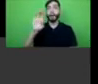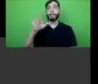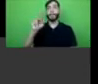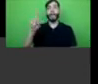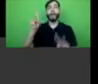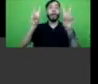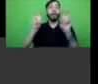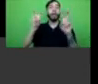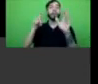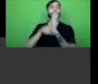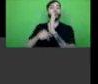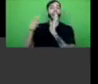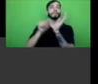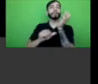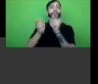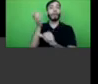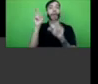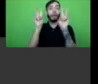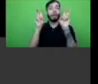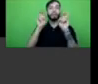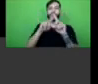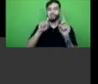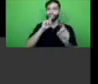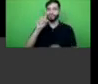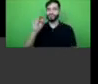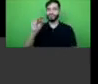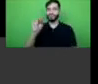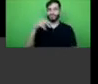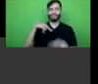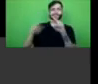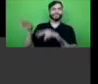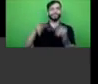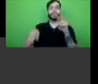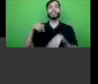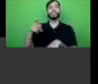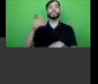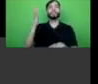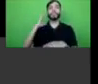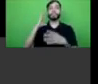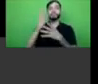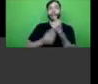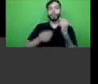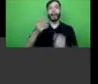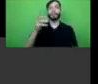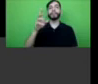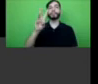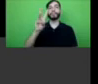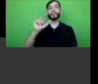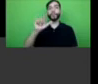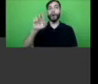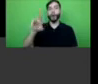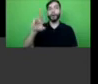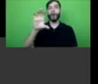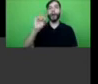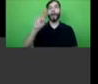jail in 2015 and had epilepsy and depression.